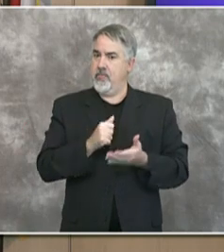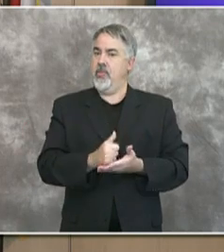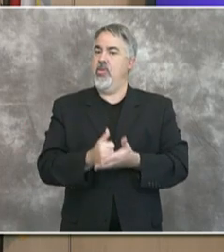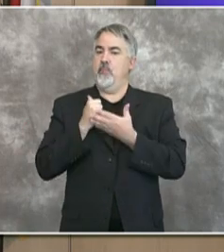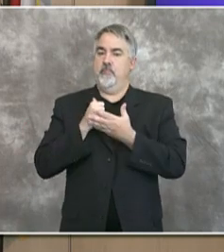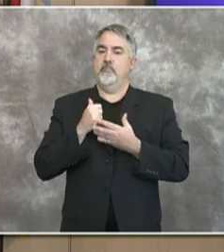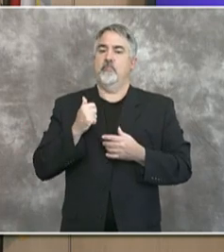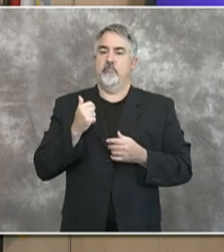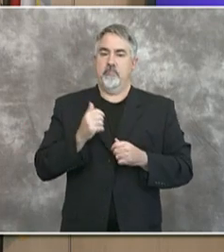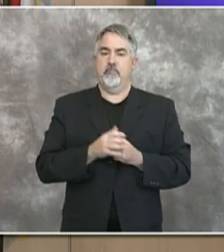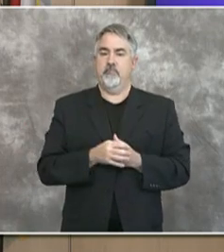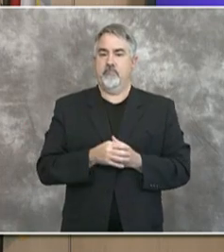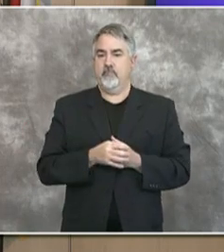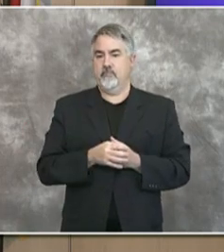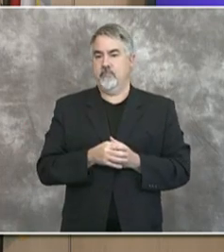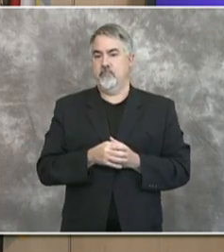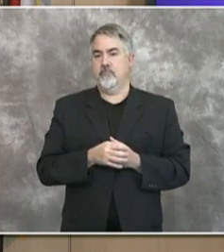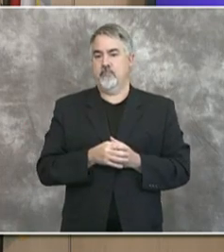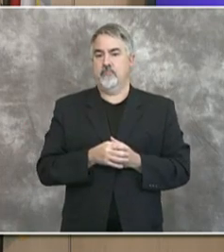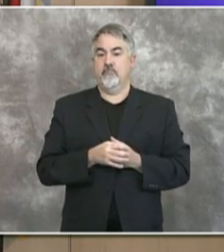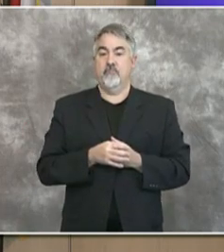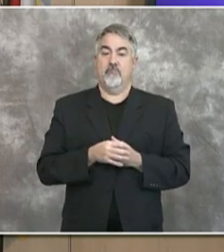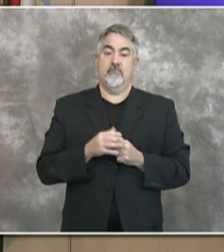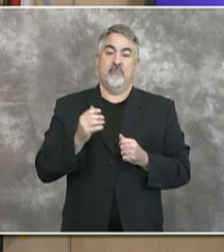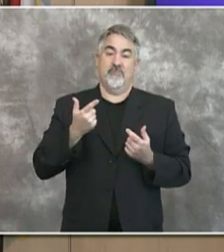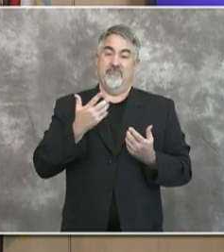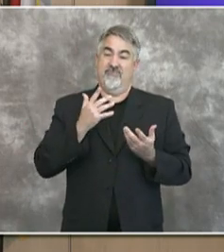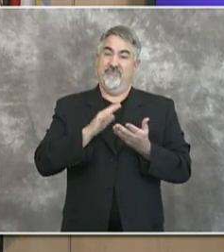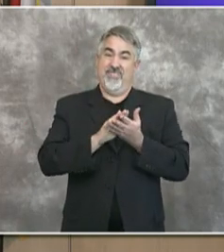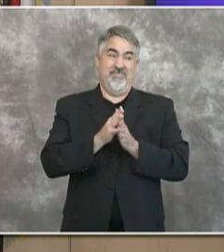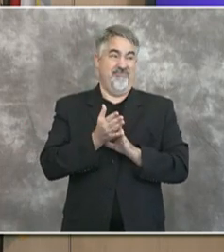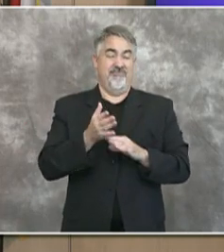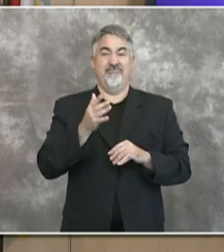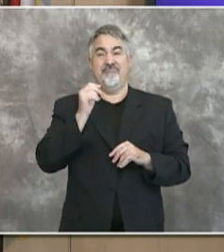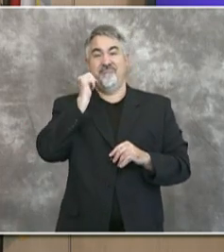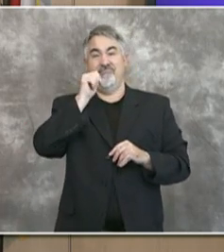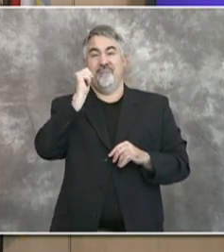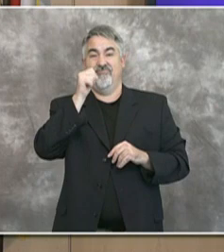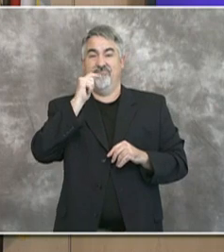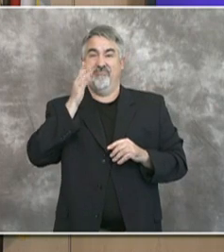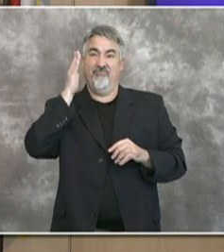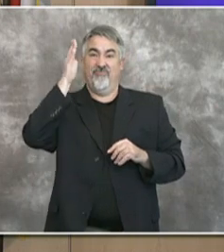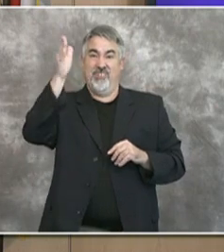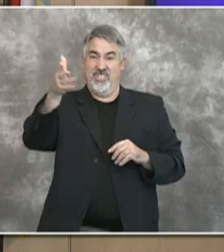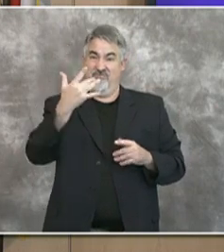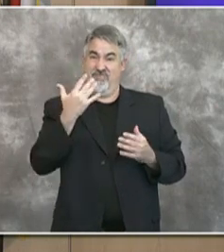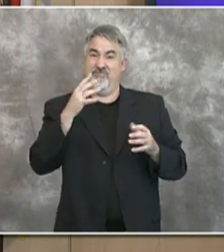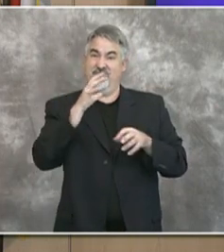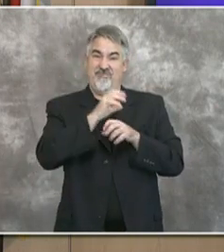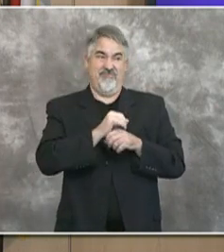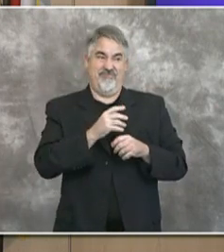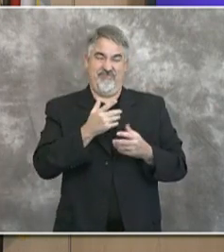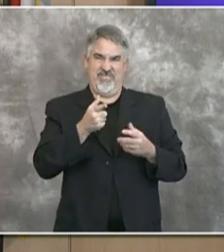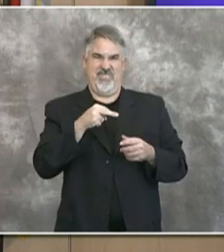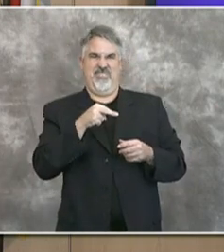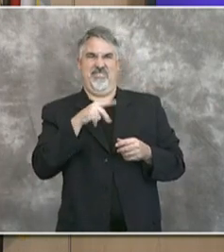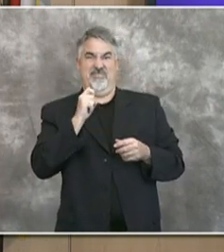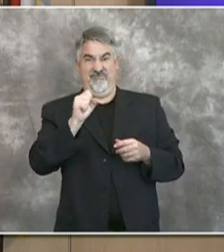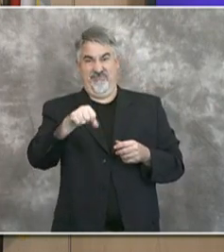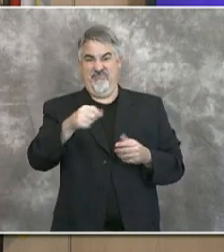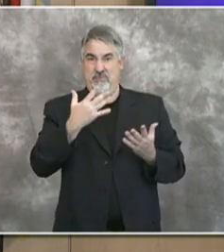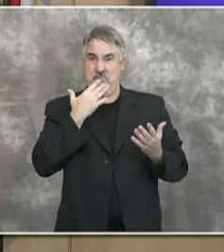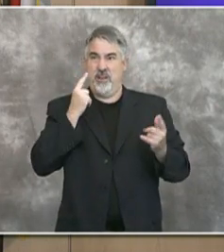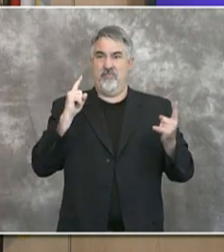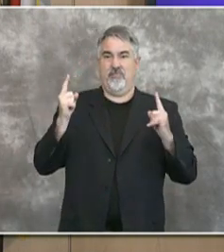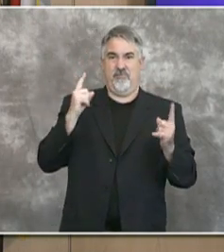be a part of life in the new normal. Until such time as we have a vaccine or a widely available therapeutic drug, there are